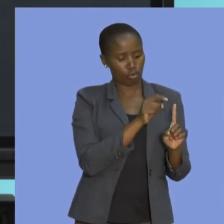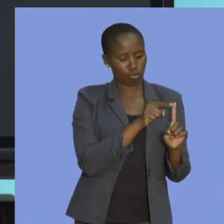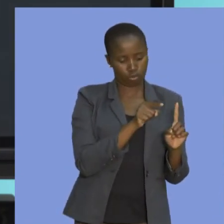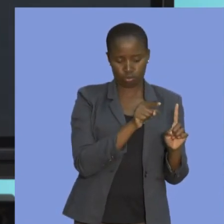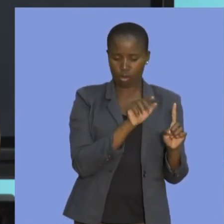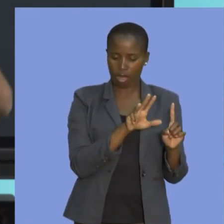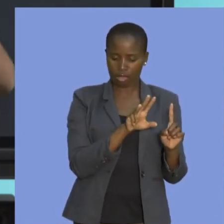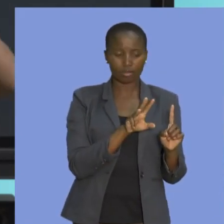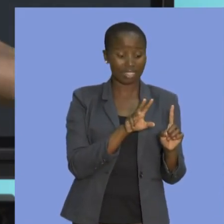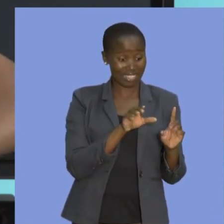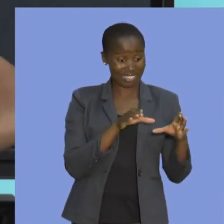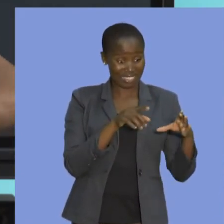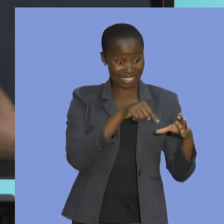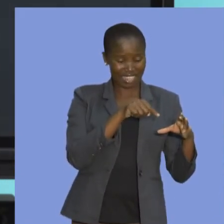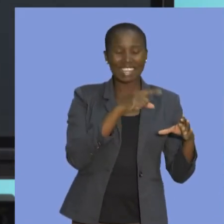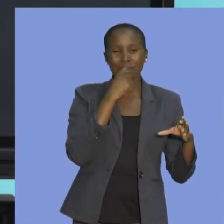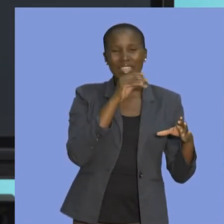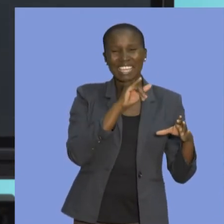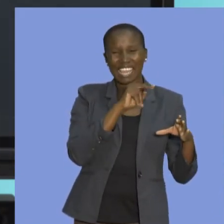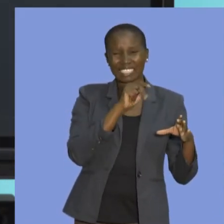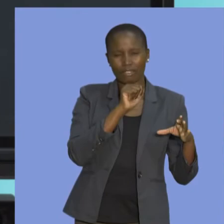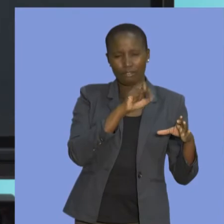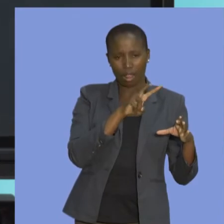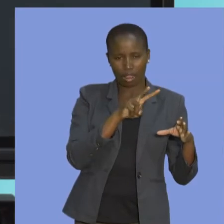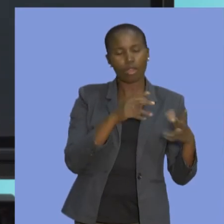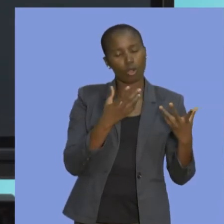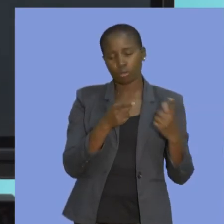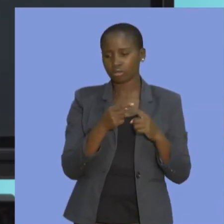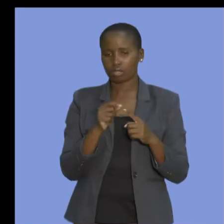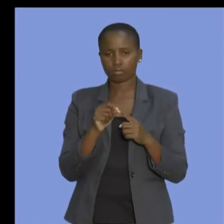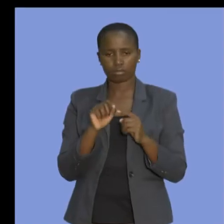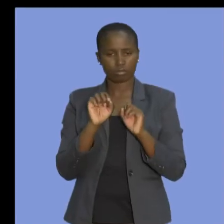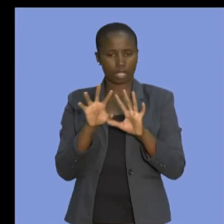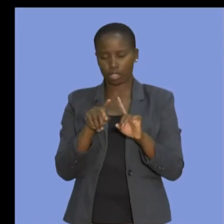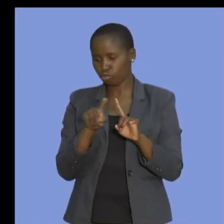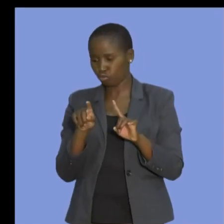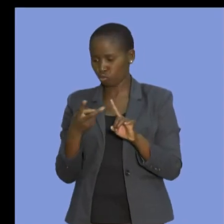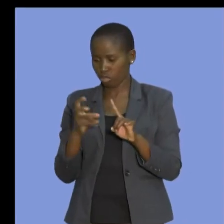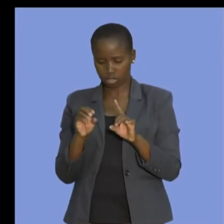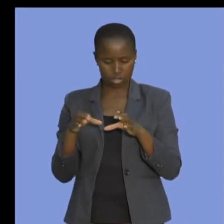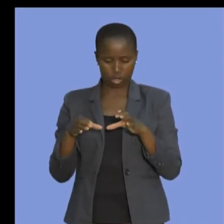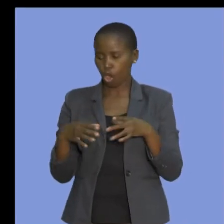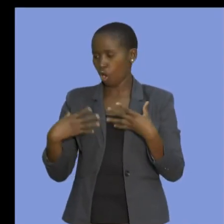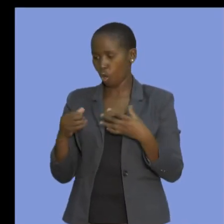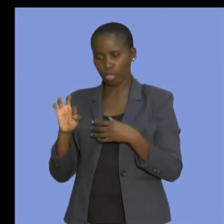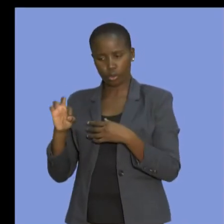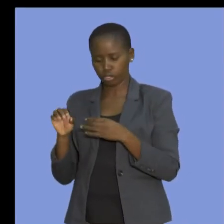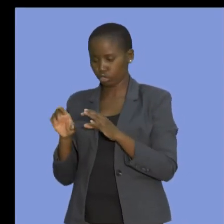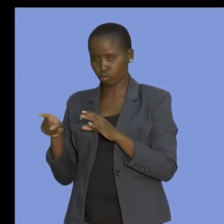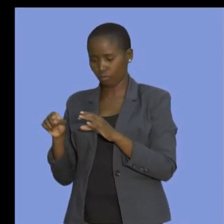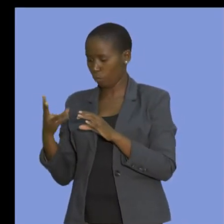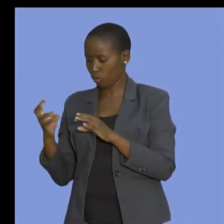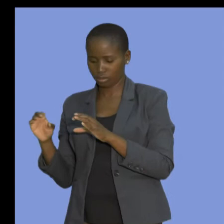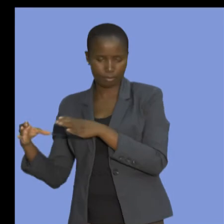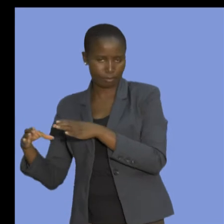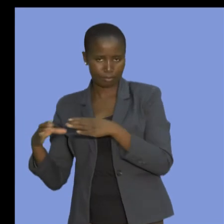interval. We're grouping that in intervals. Okay. So we're grouping raw data into class intervals.